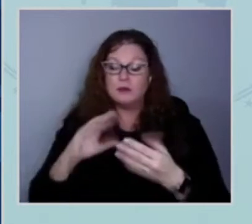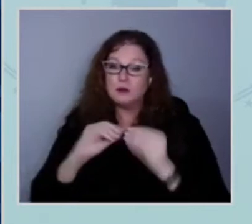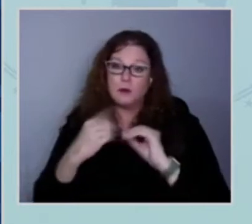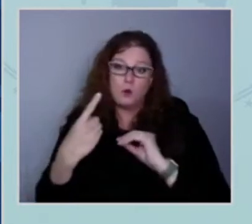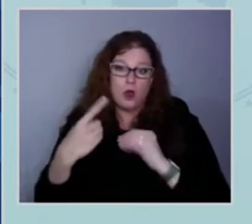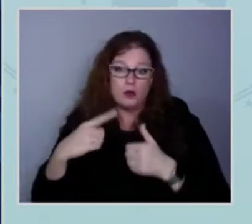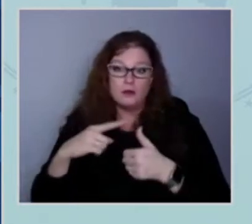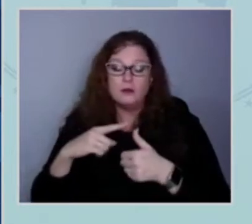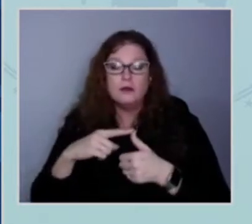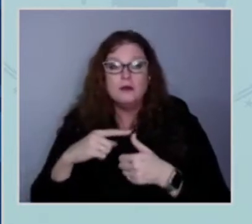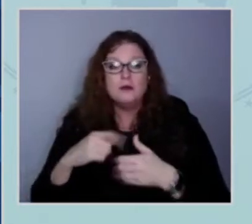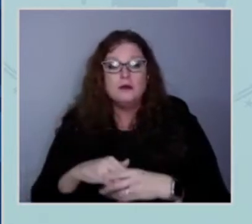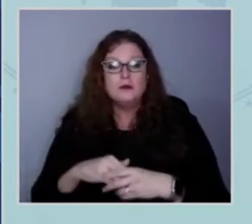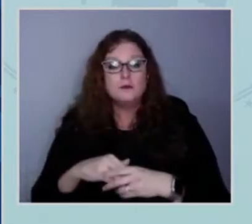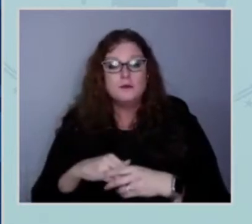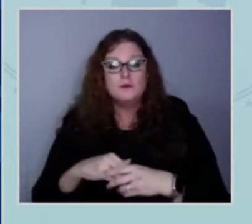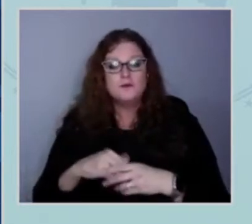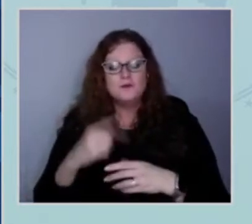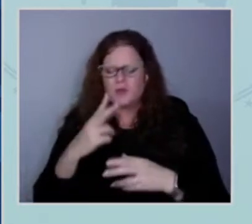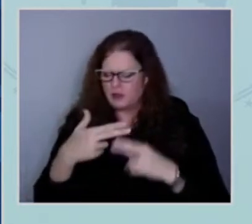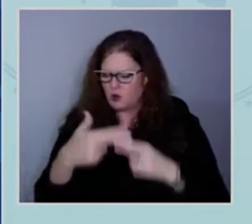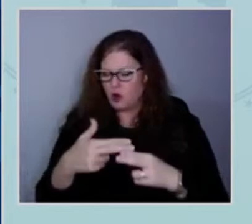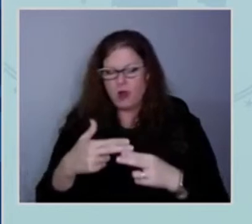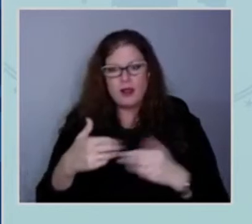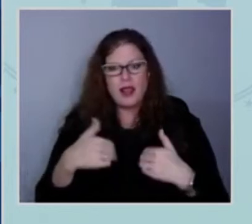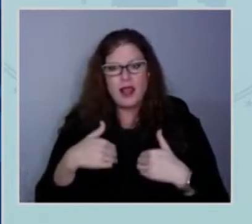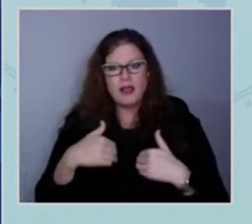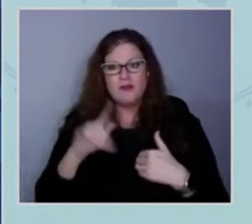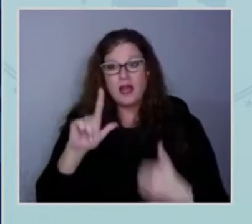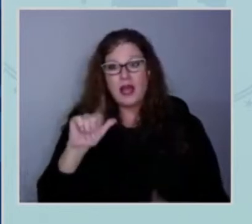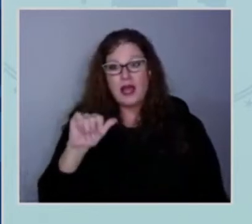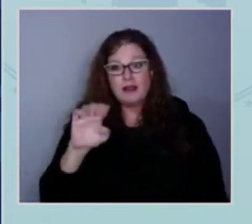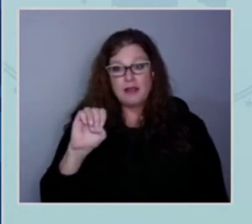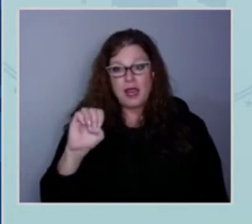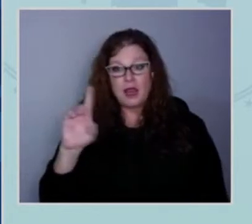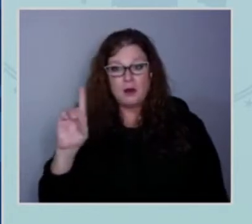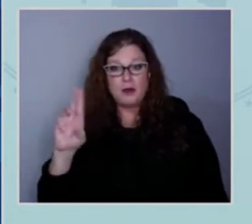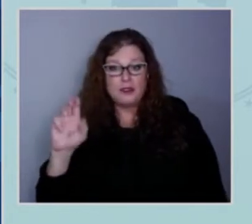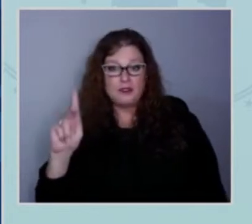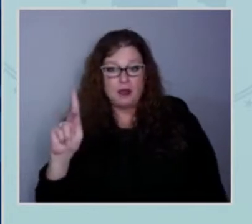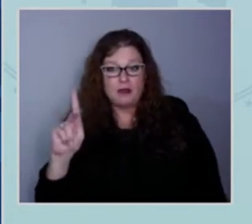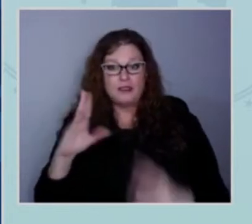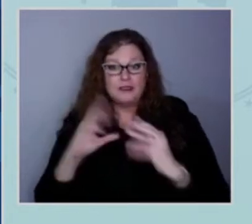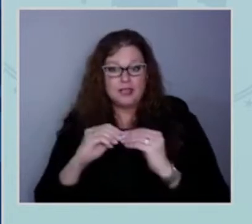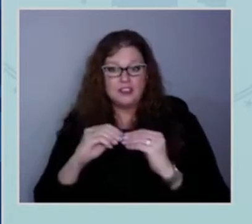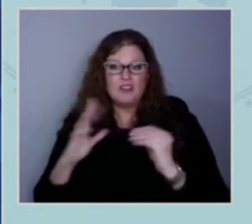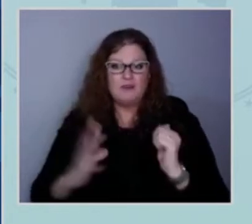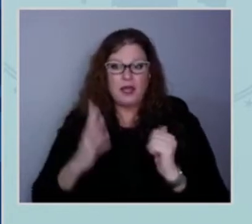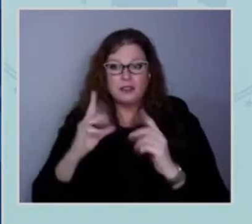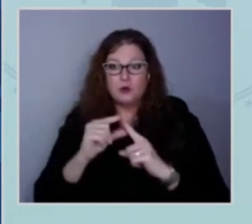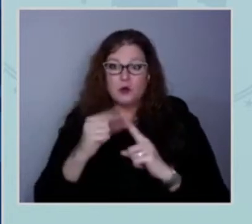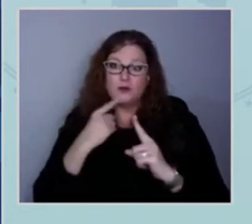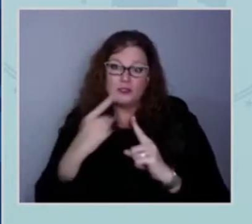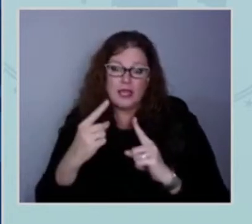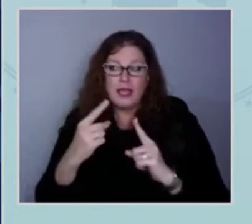think should be done in the meantime. Number one, there is what they call this lame duck session,